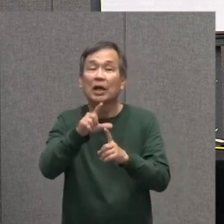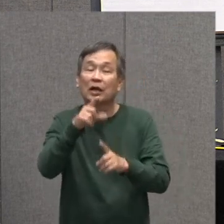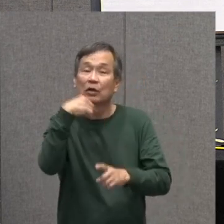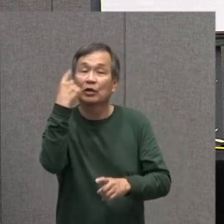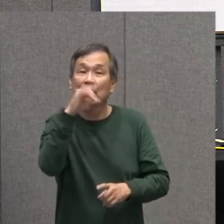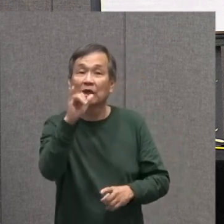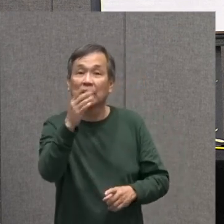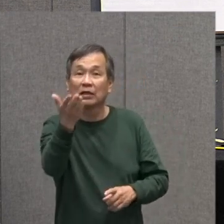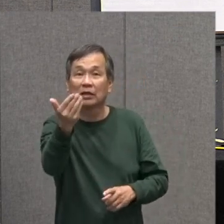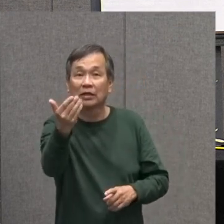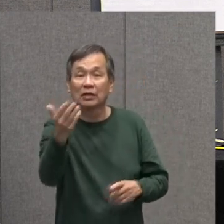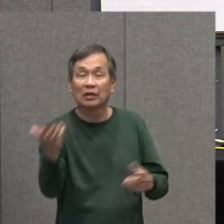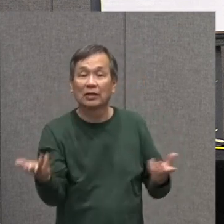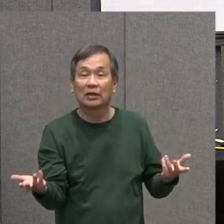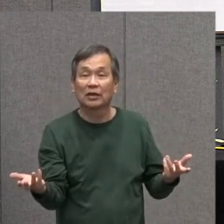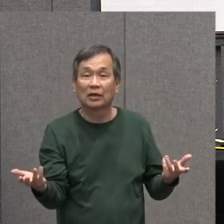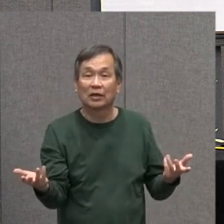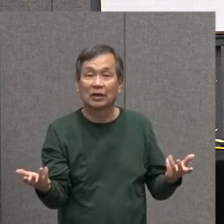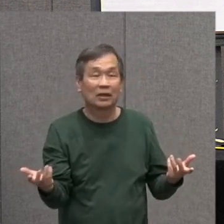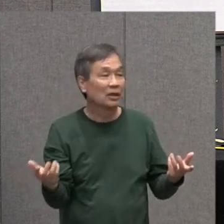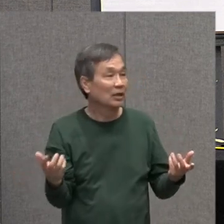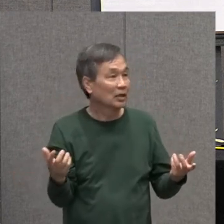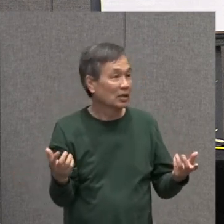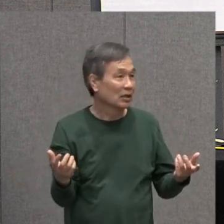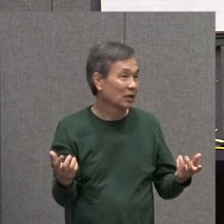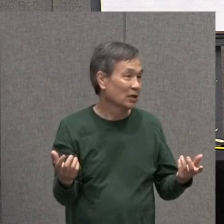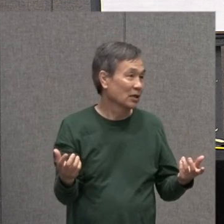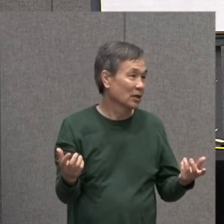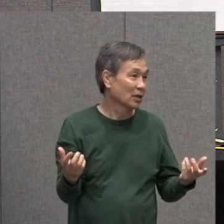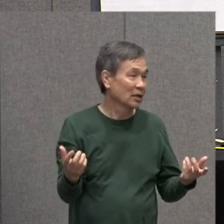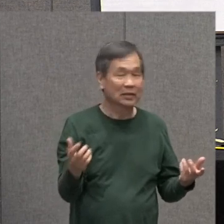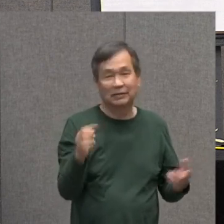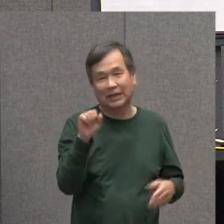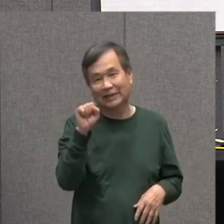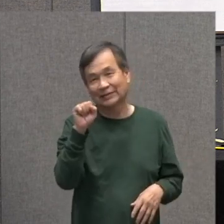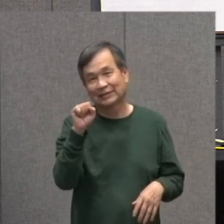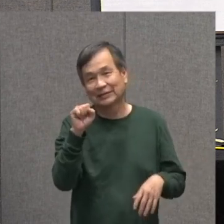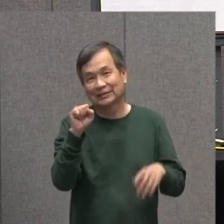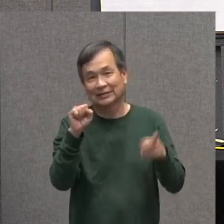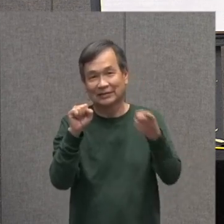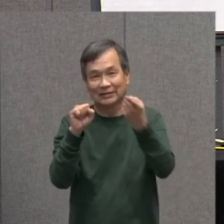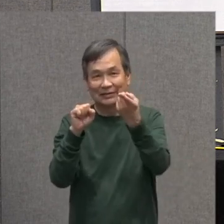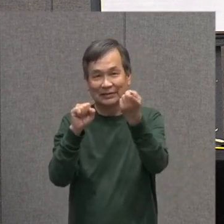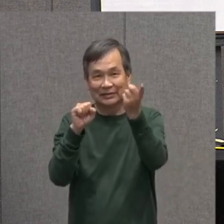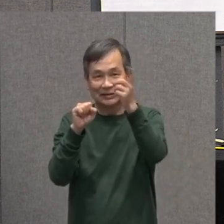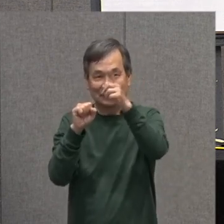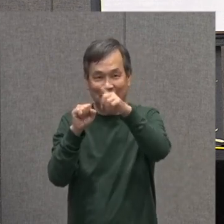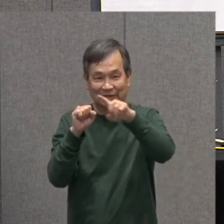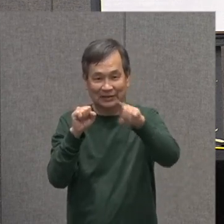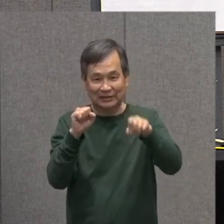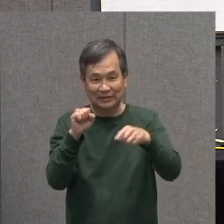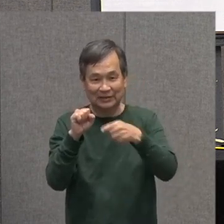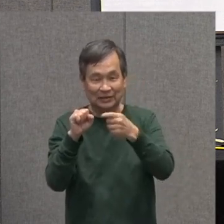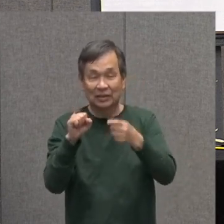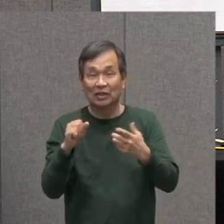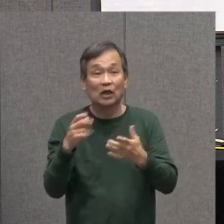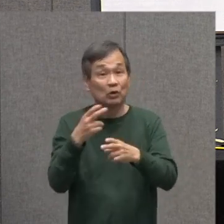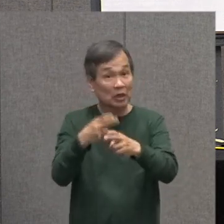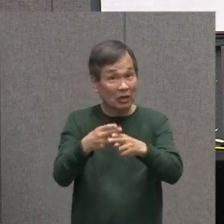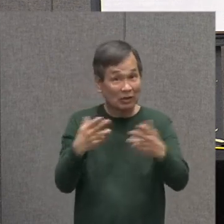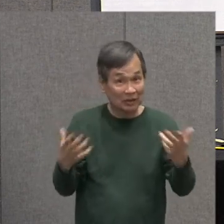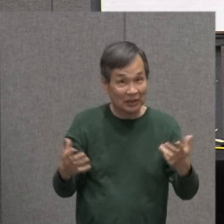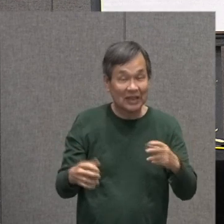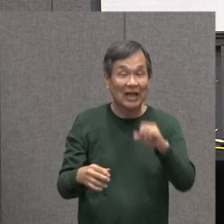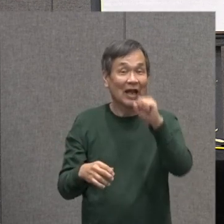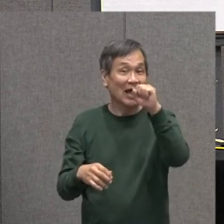our little friends guess first, but I'm going to say an S. Ha-ha. Guess what it's called? An S curl?